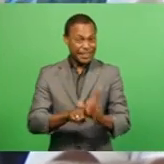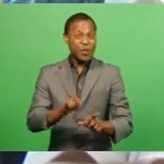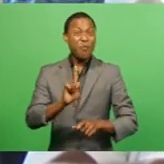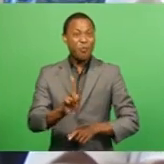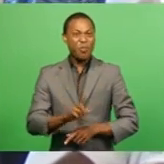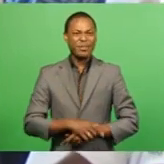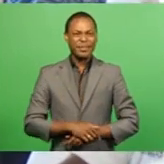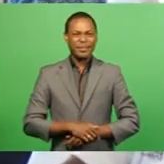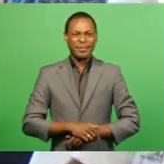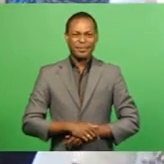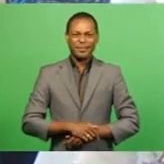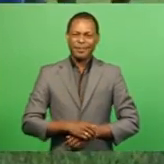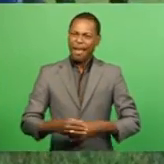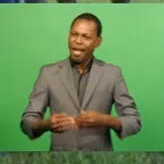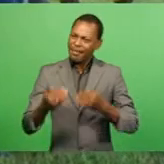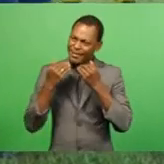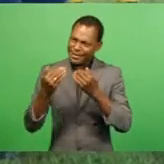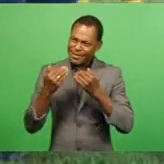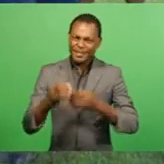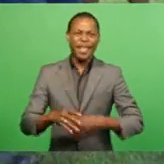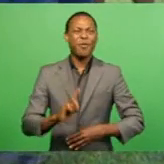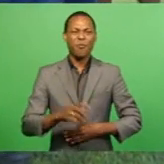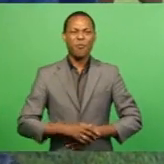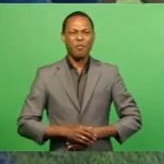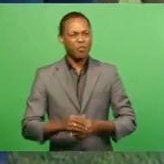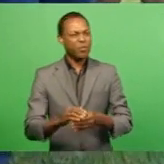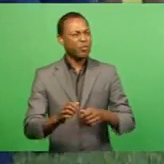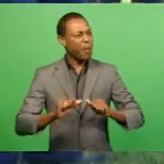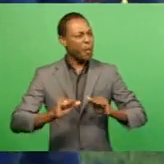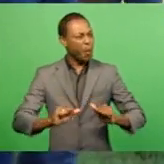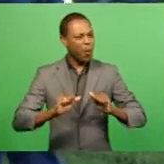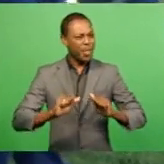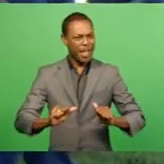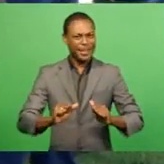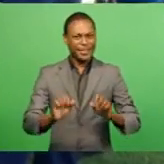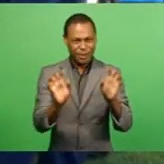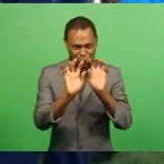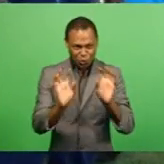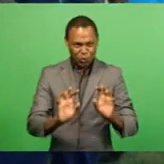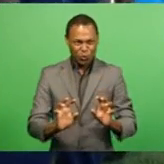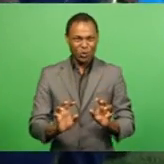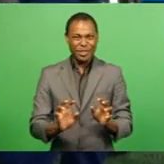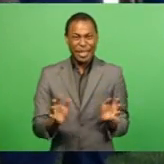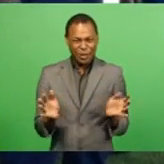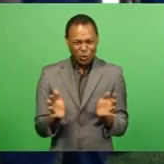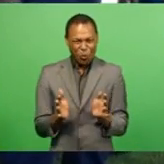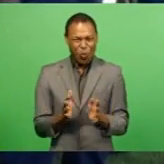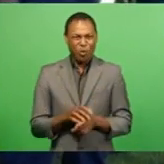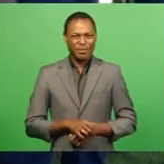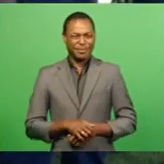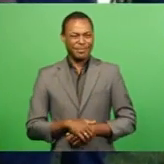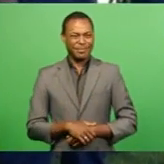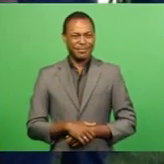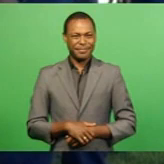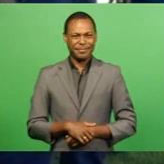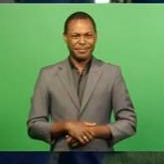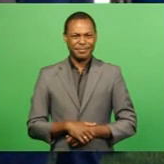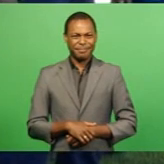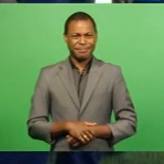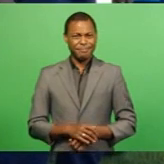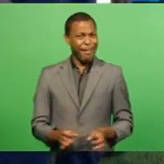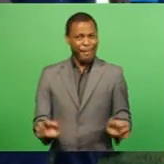protecting the seedling and says it's rewarding to see that his simple actions have had such a profound outcome. I did not expect